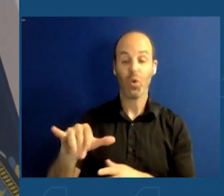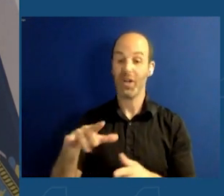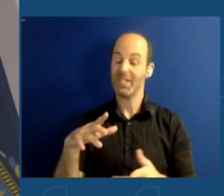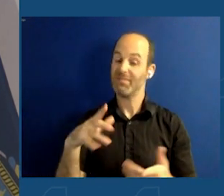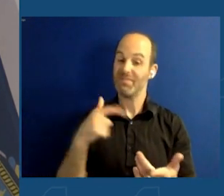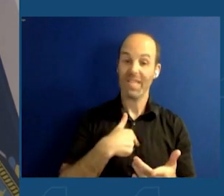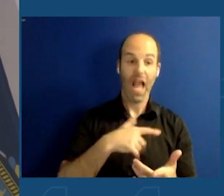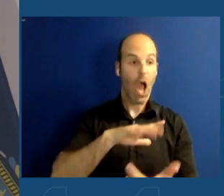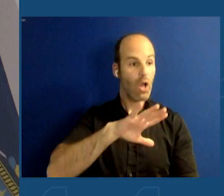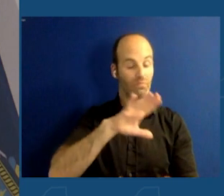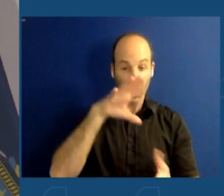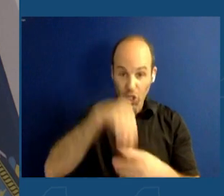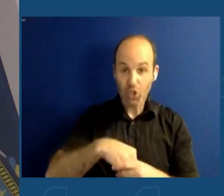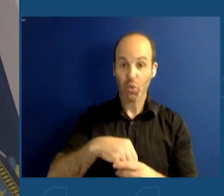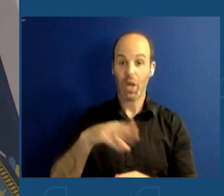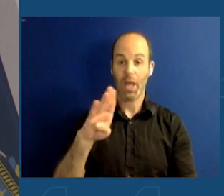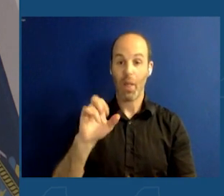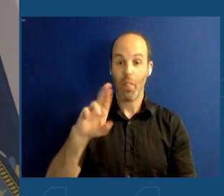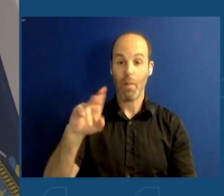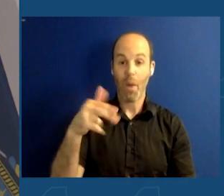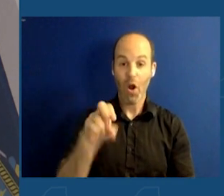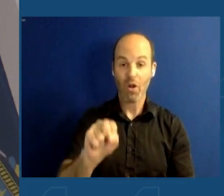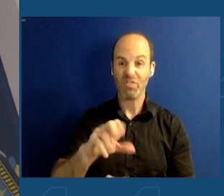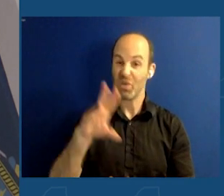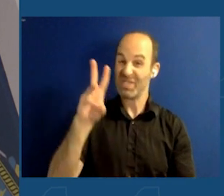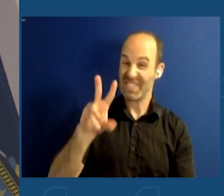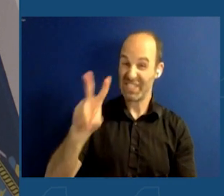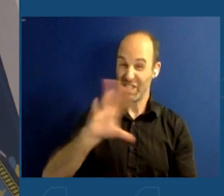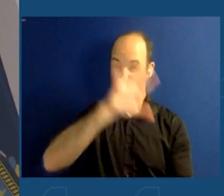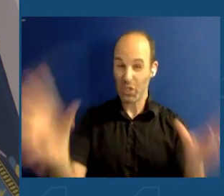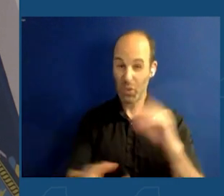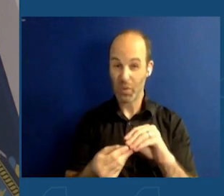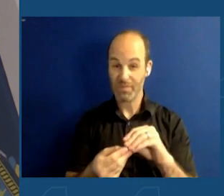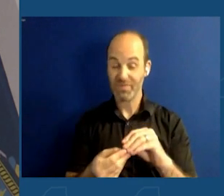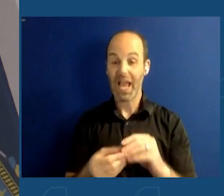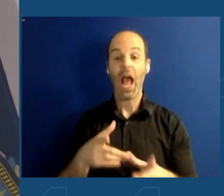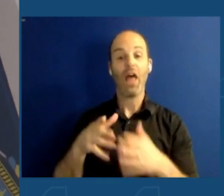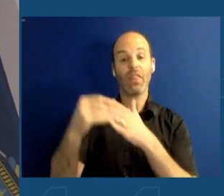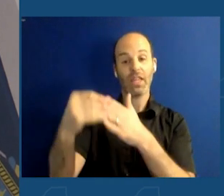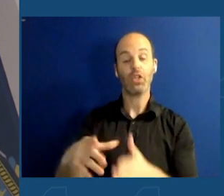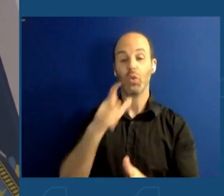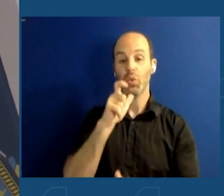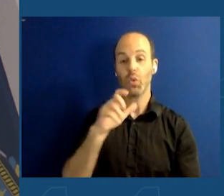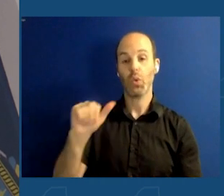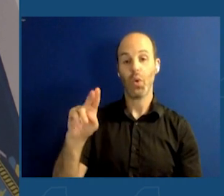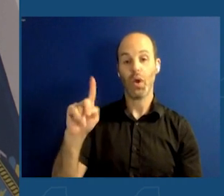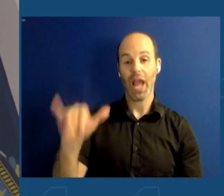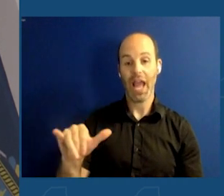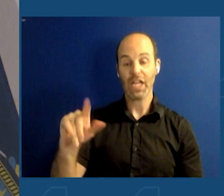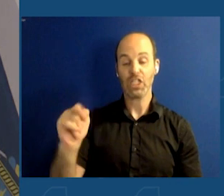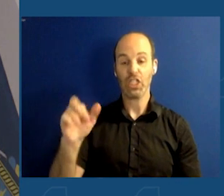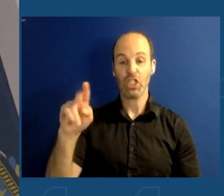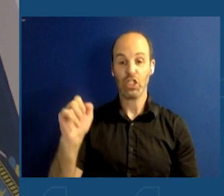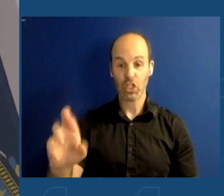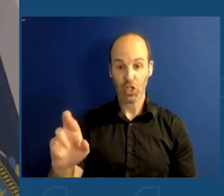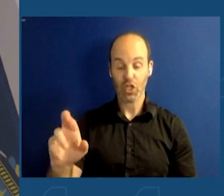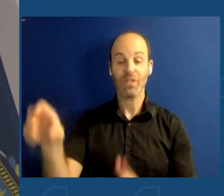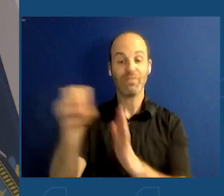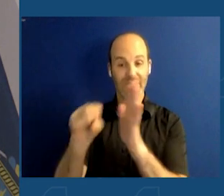together. Today, under the leadership of Dr. Andy Turner, who's the state 4-H program leader here in New York at